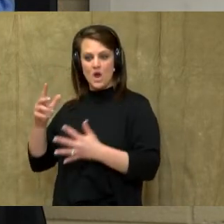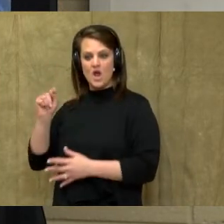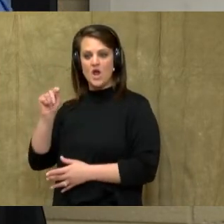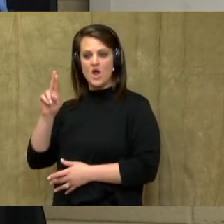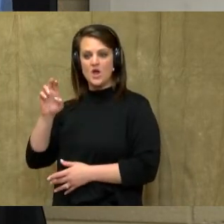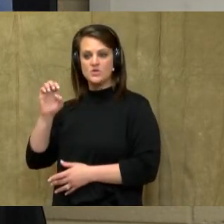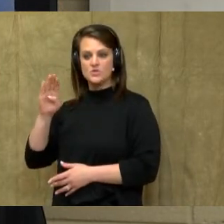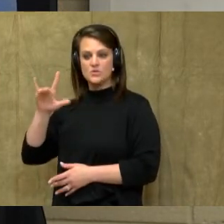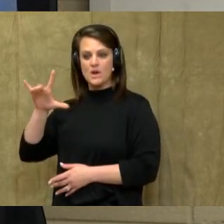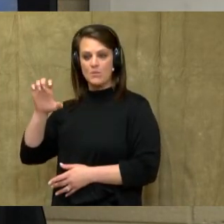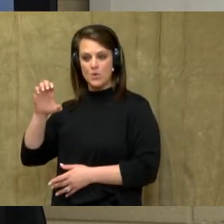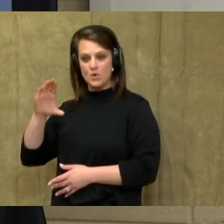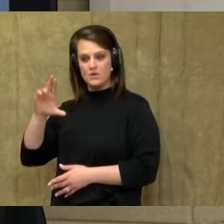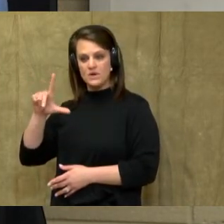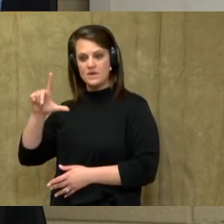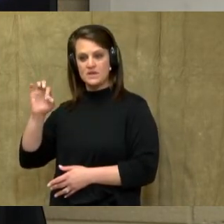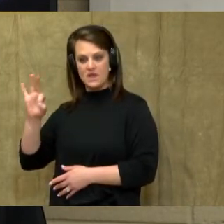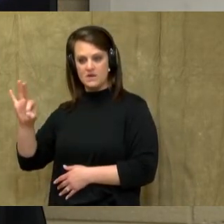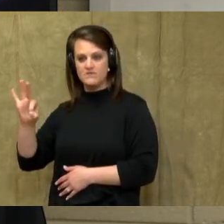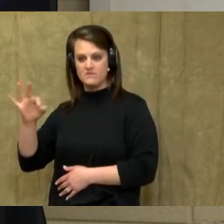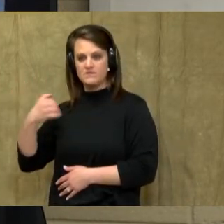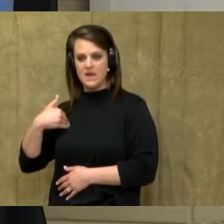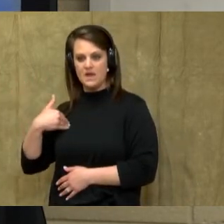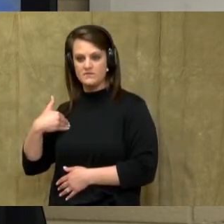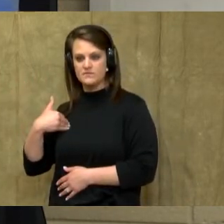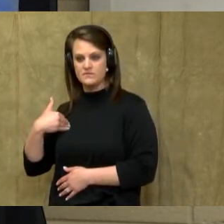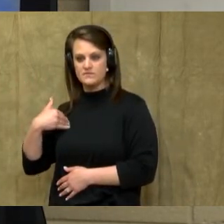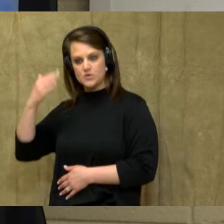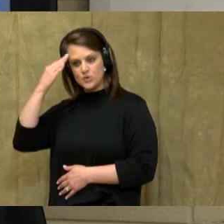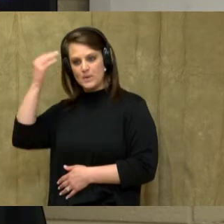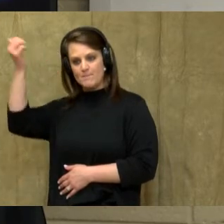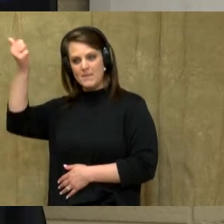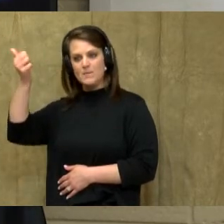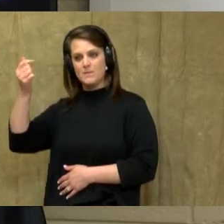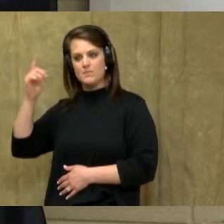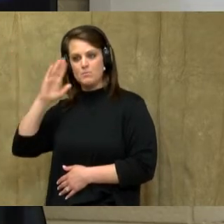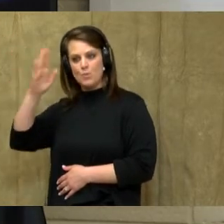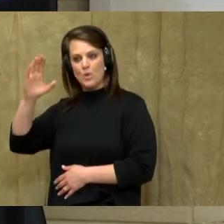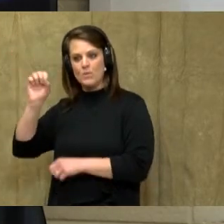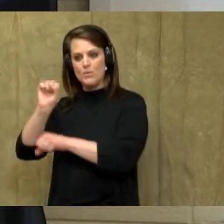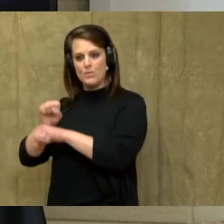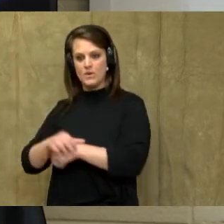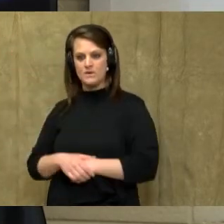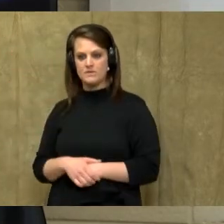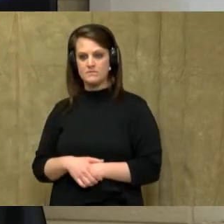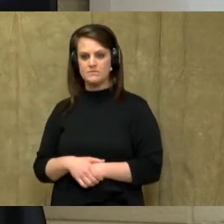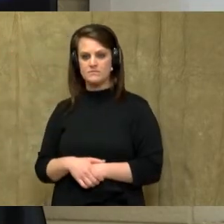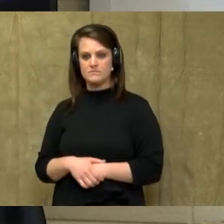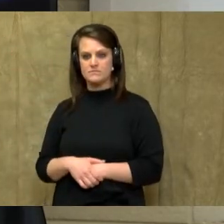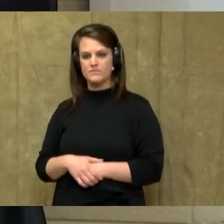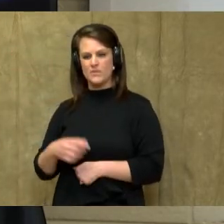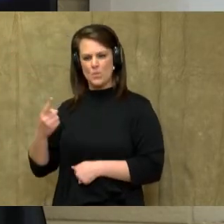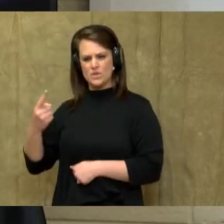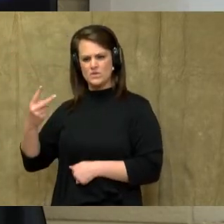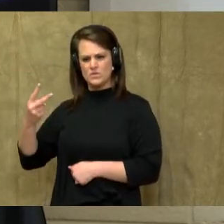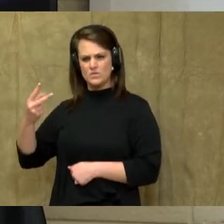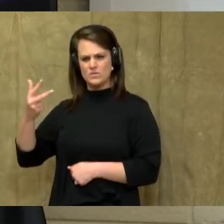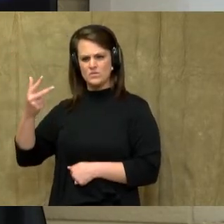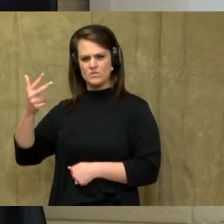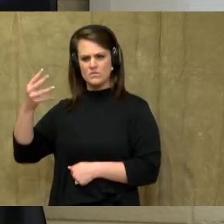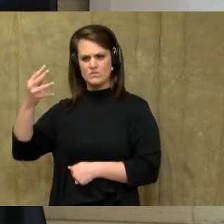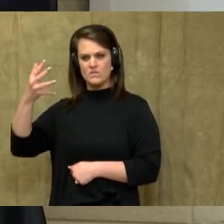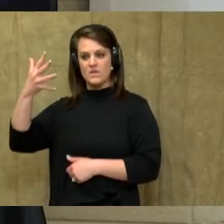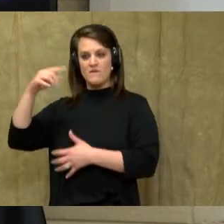memory device will work. I want you to notice that your staff has 1, 2, 3,